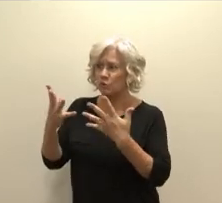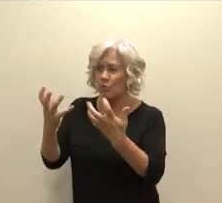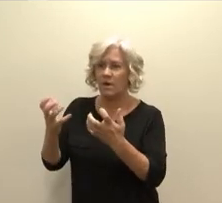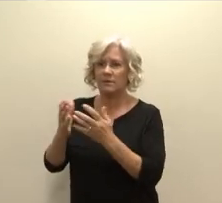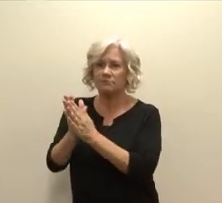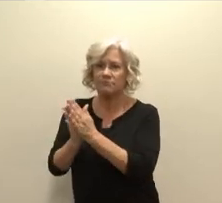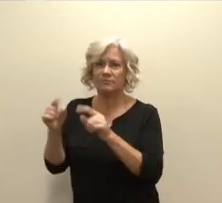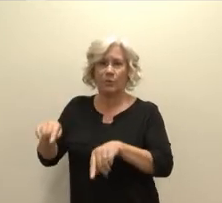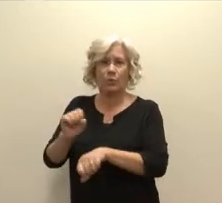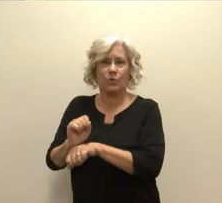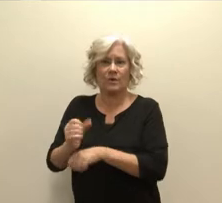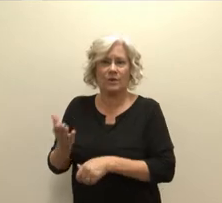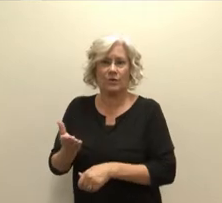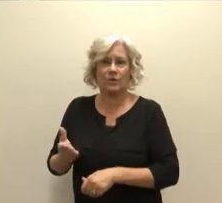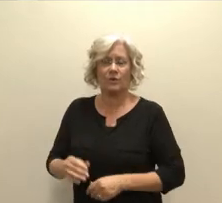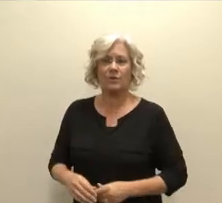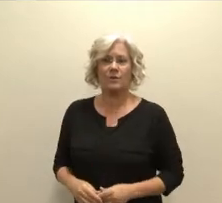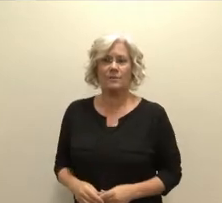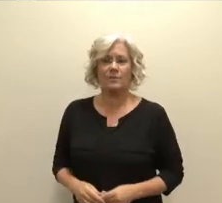And